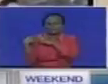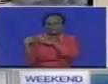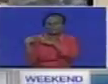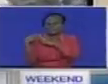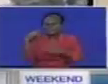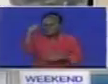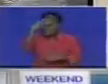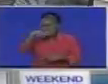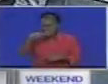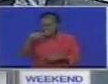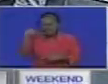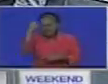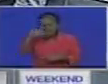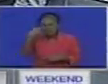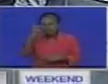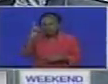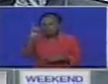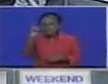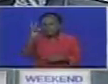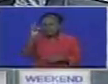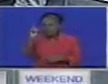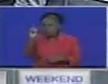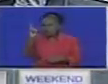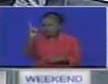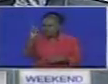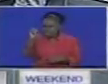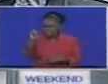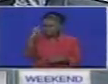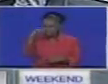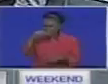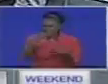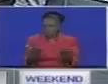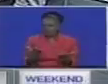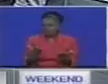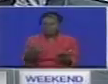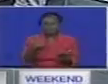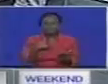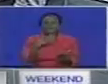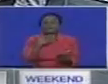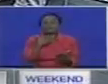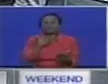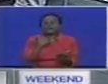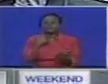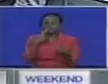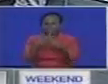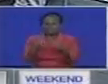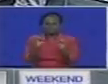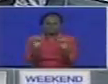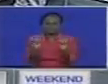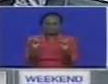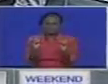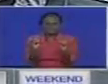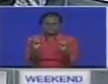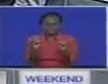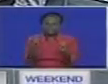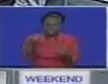What does that ODM look? Tell us. When you say they look very ODM, I don't want, to hit ODM, because I think they're doing